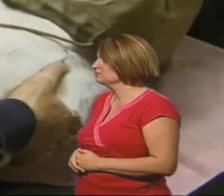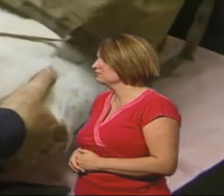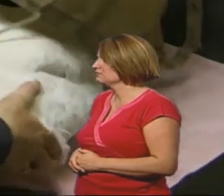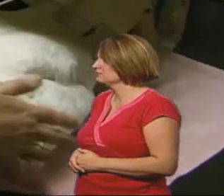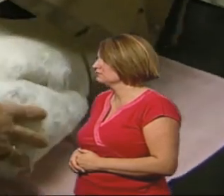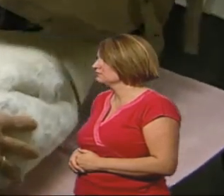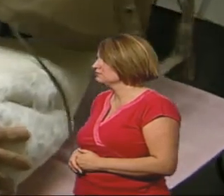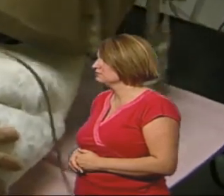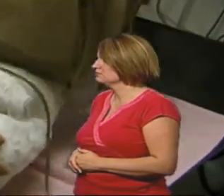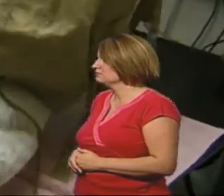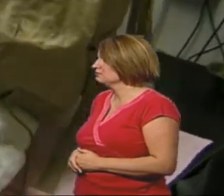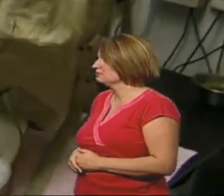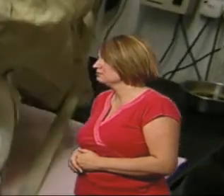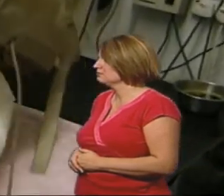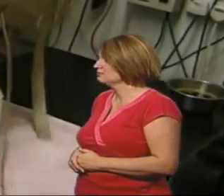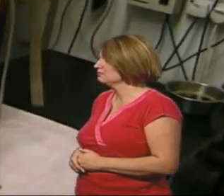That's a big boy.